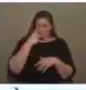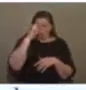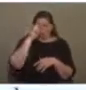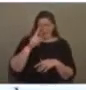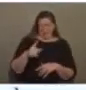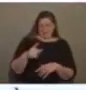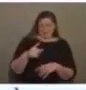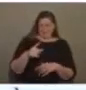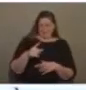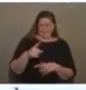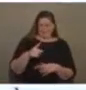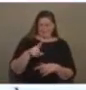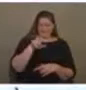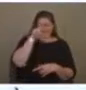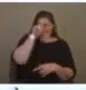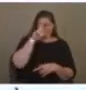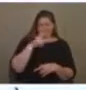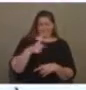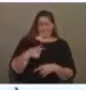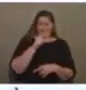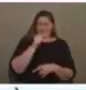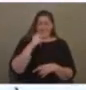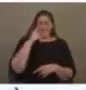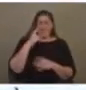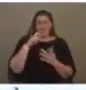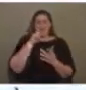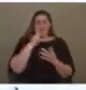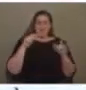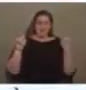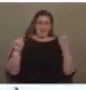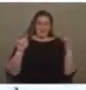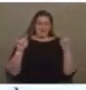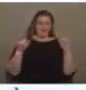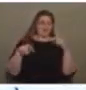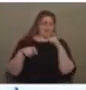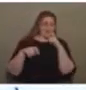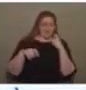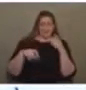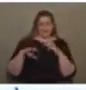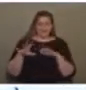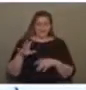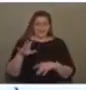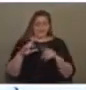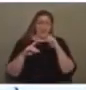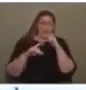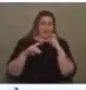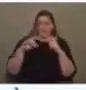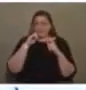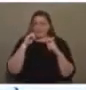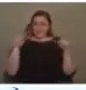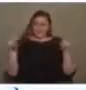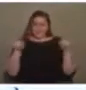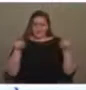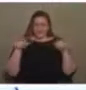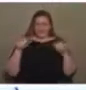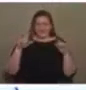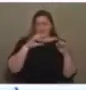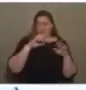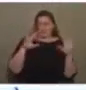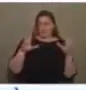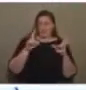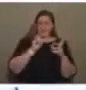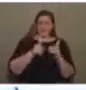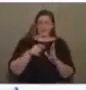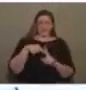I think, you know, we can spend a lot of time on the apples and oranges, but I think we really need to run all these things by like a common